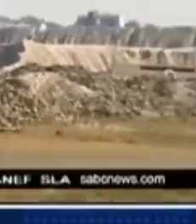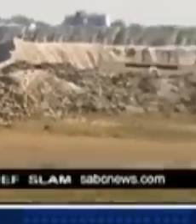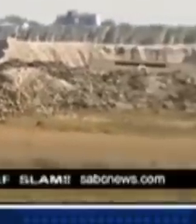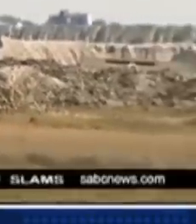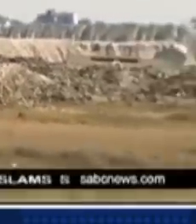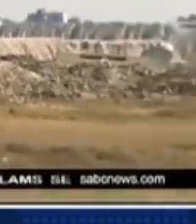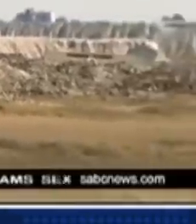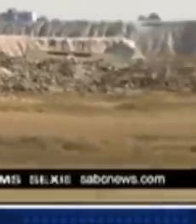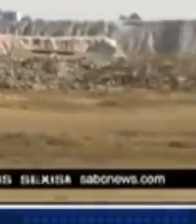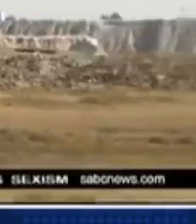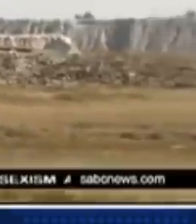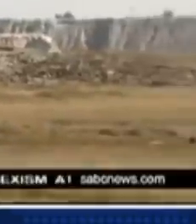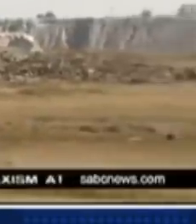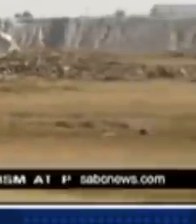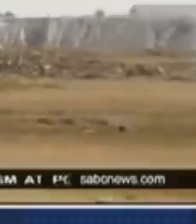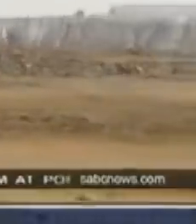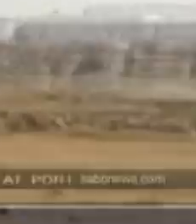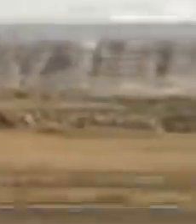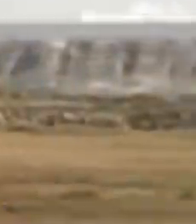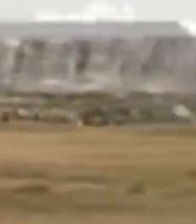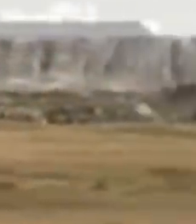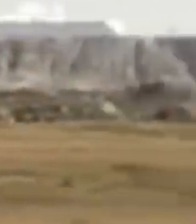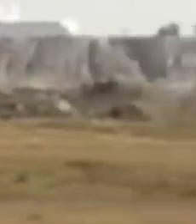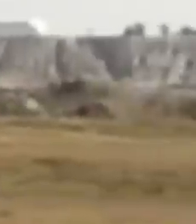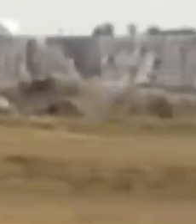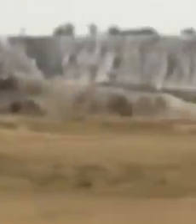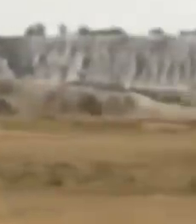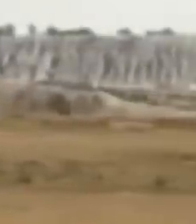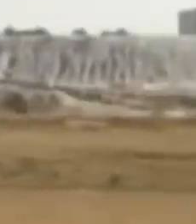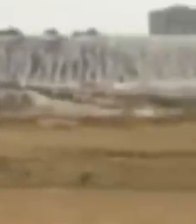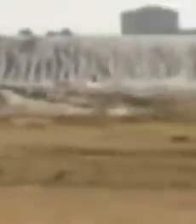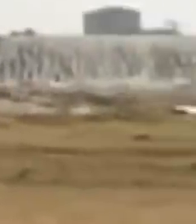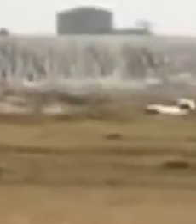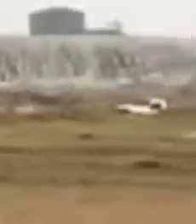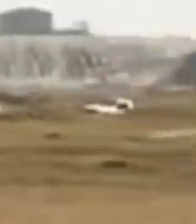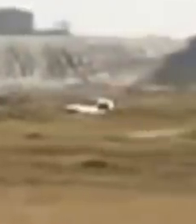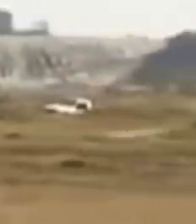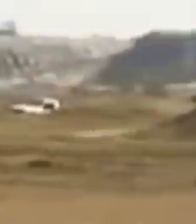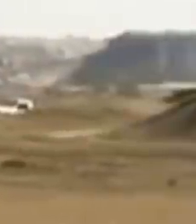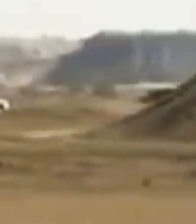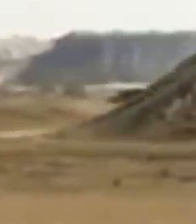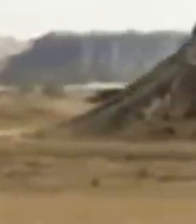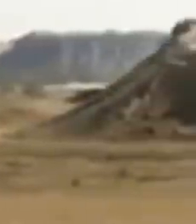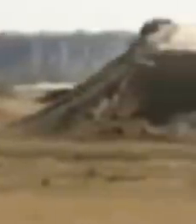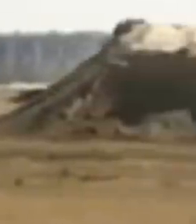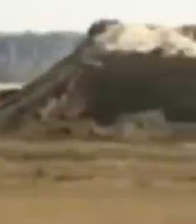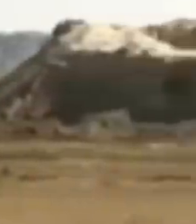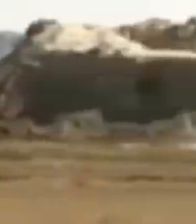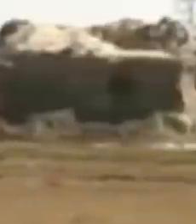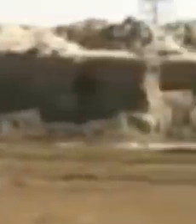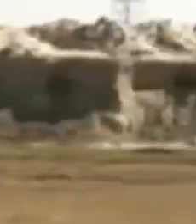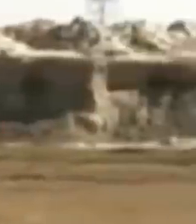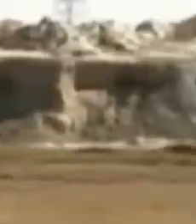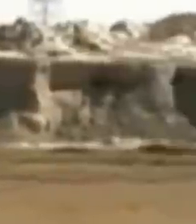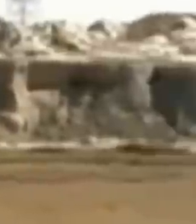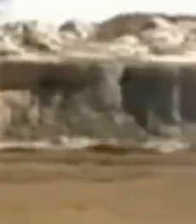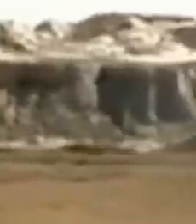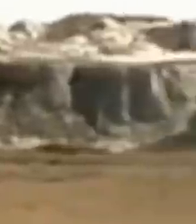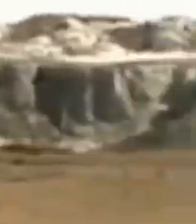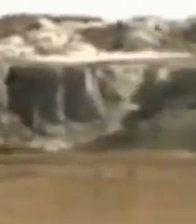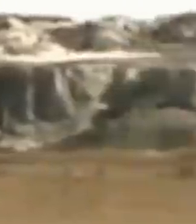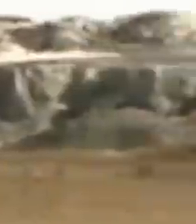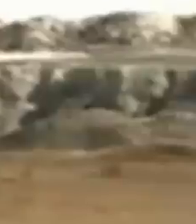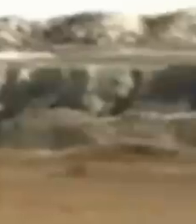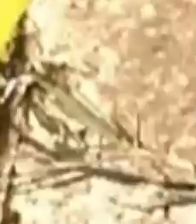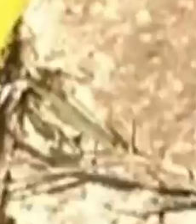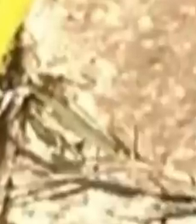a day. He showed us how to even connect it. Unfortunately, in the fields that you're seeing on your screen at the moment, we couldn't detonate it